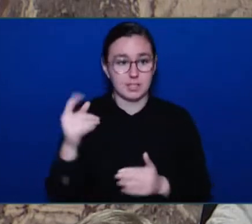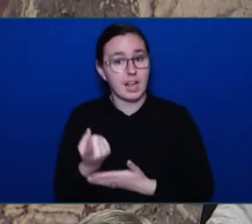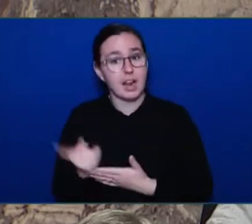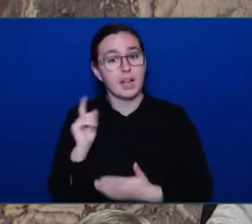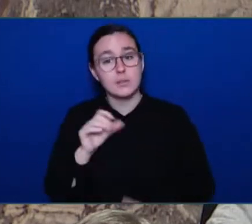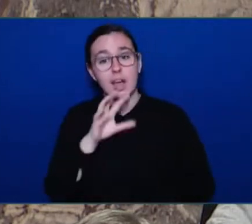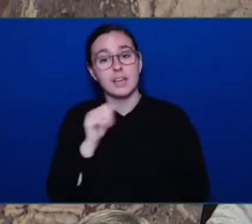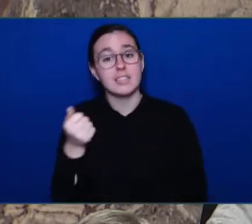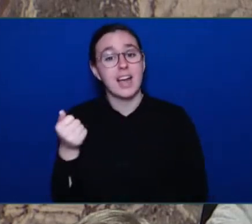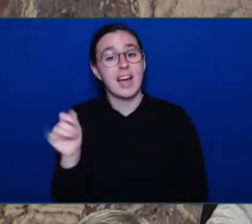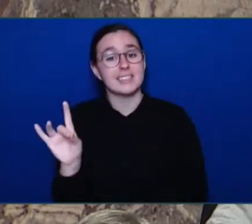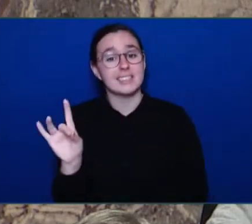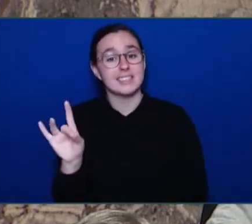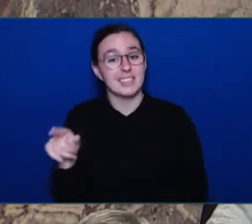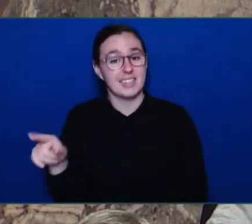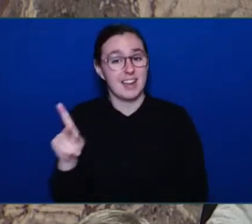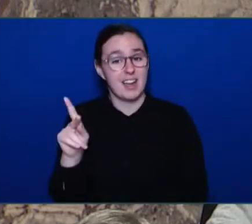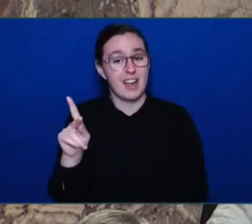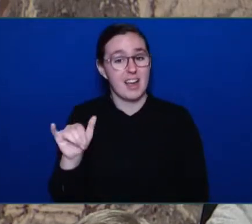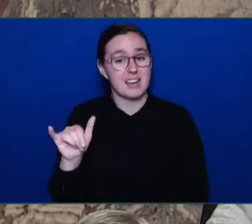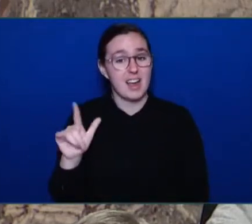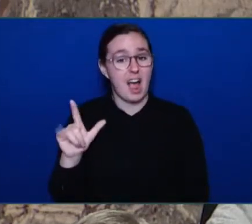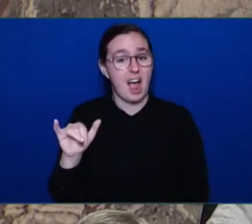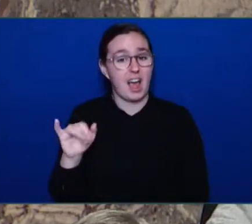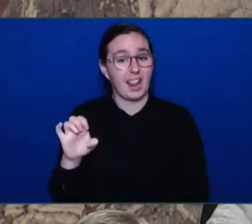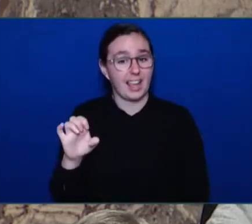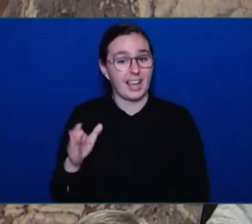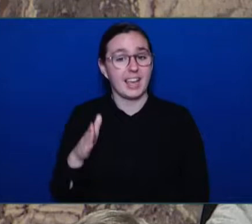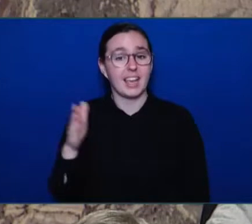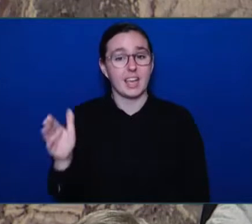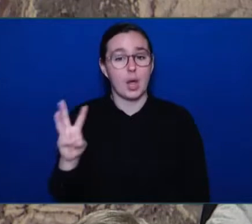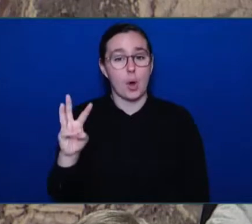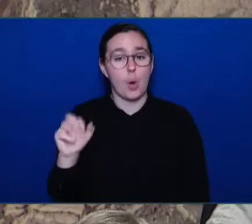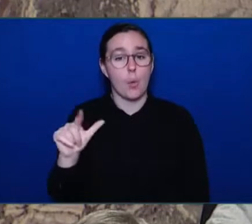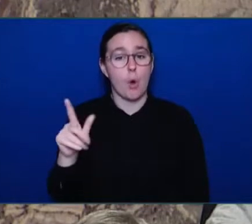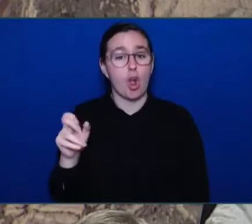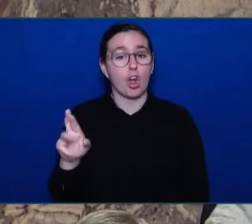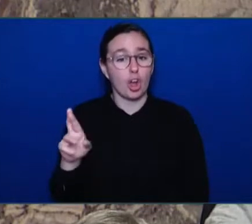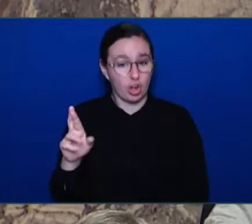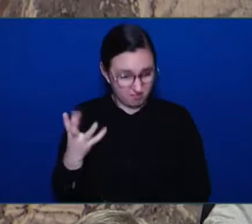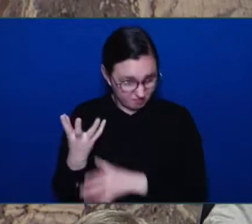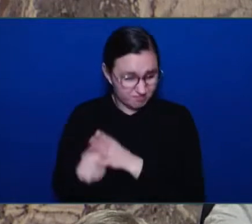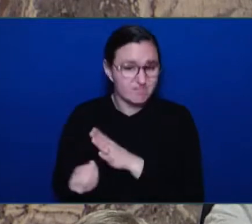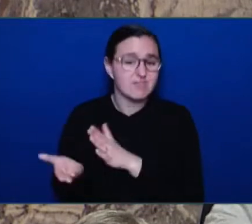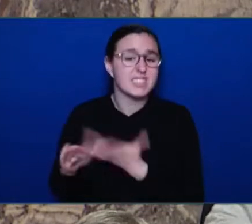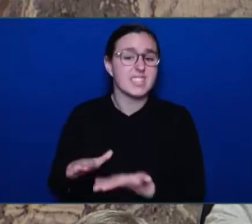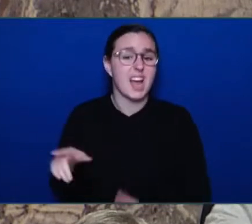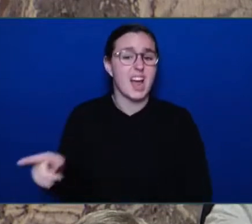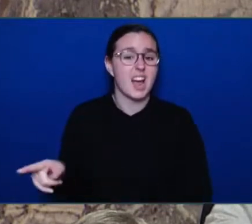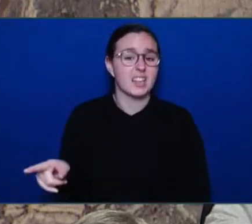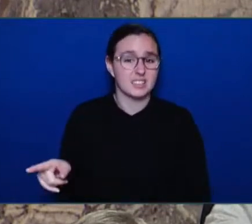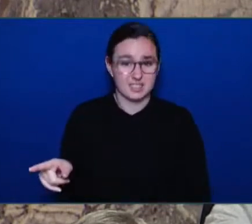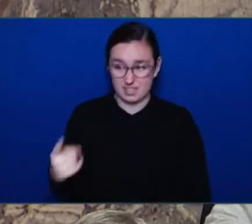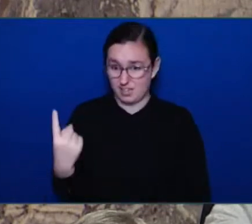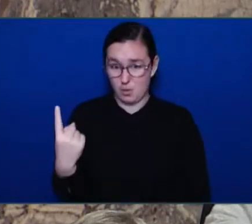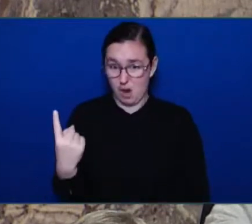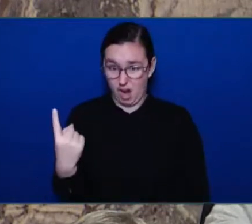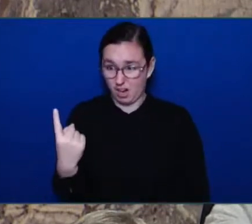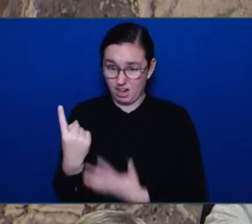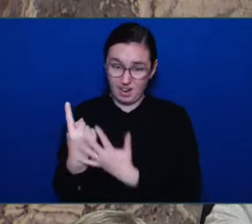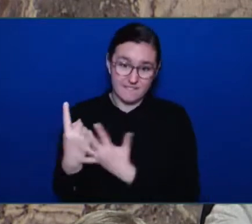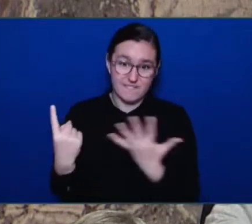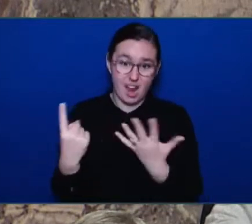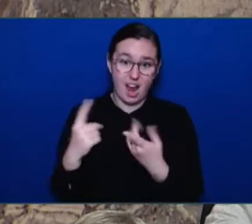and 5 of her friends overdosed. This is what Kylie's great uncle, Joe Thorne, says,